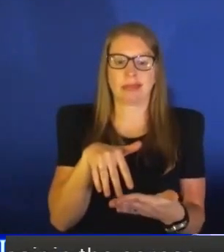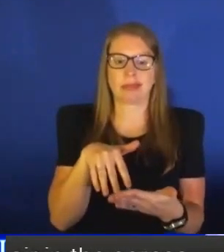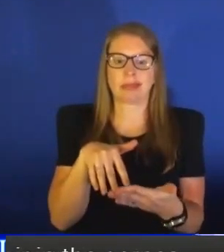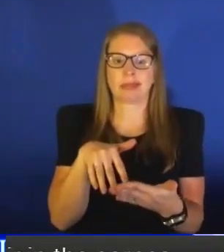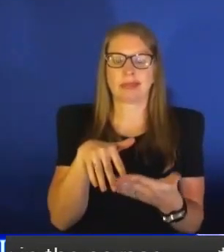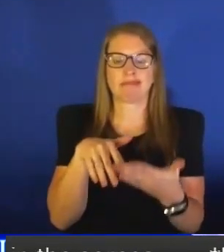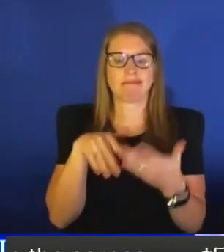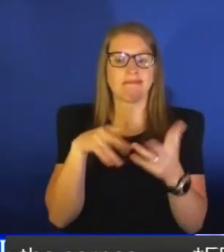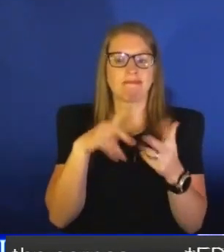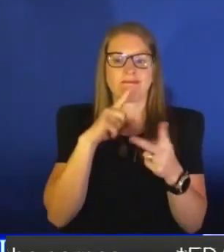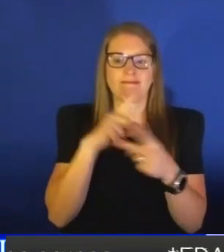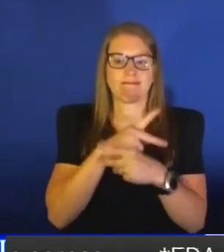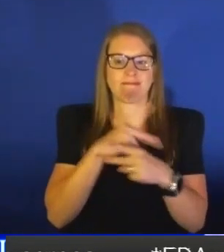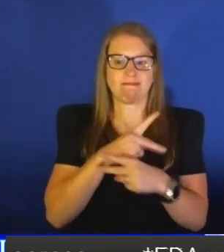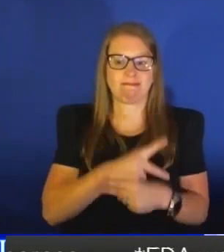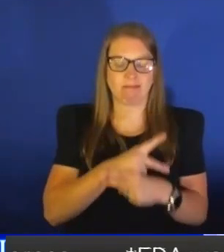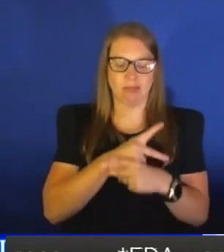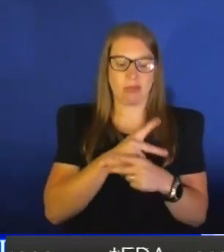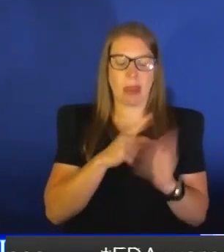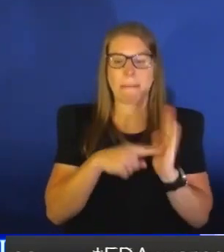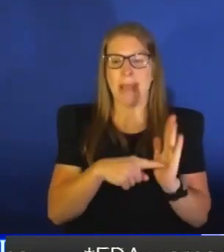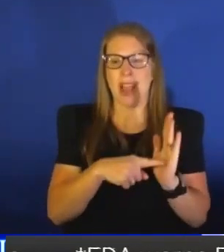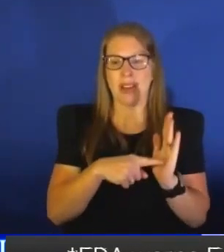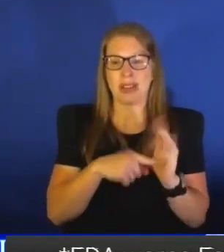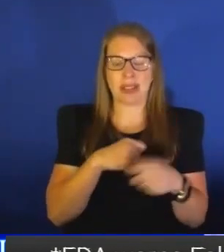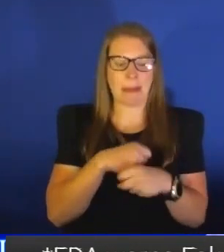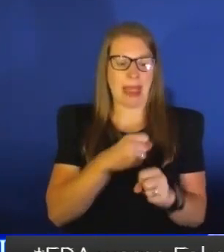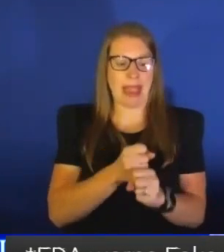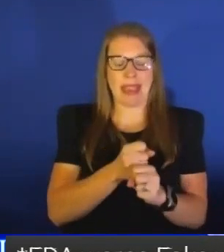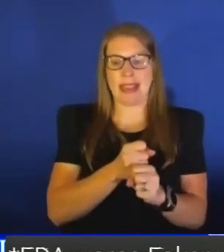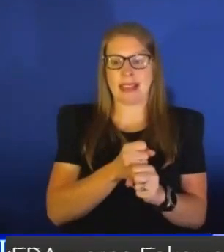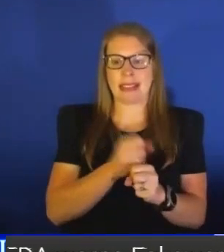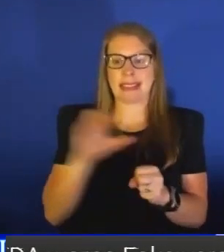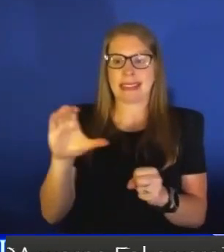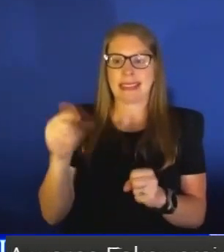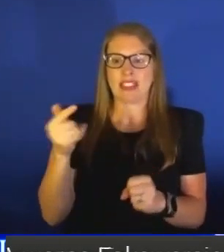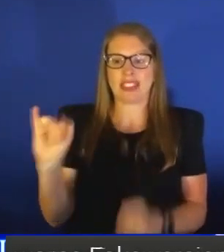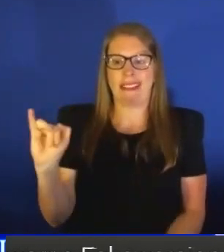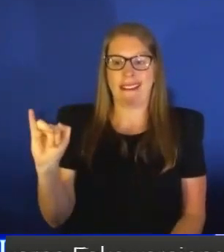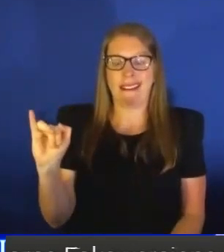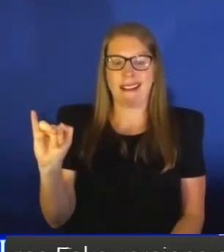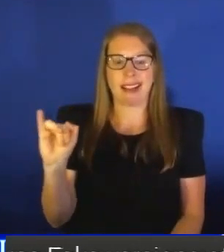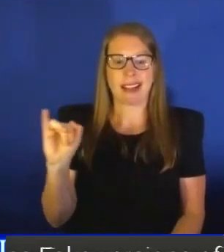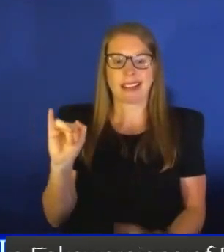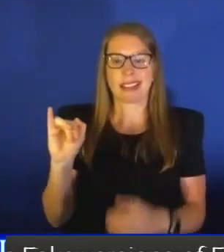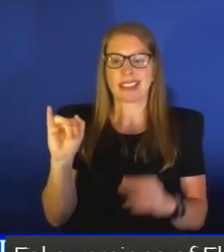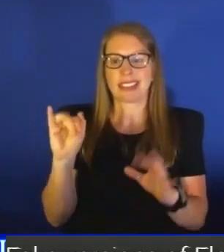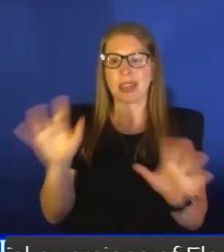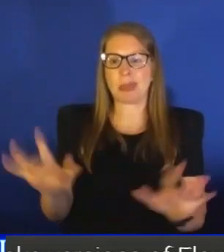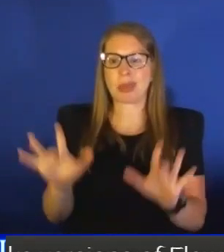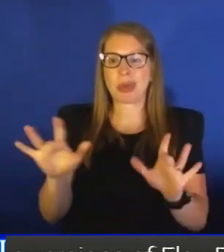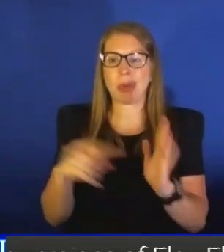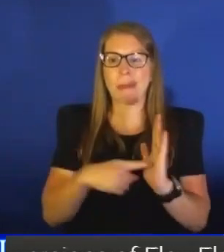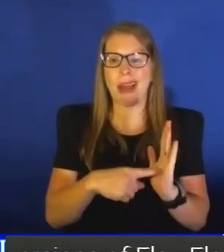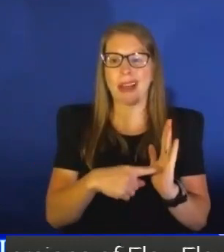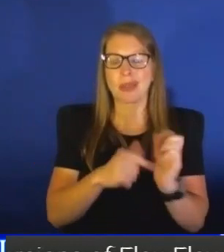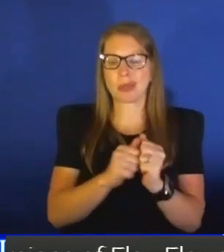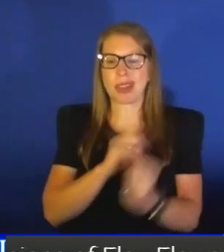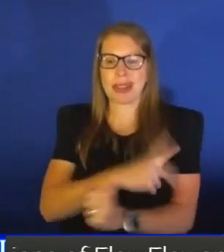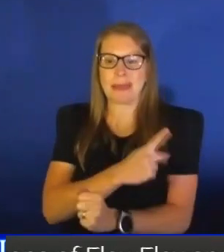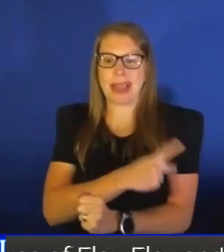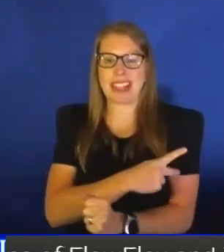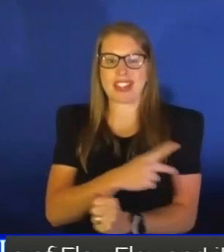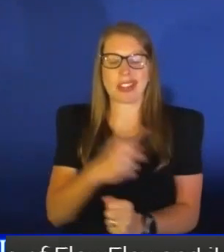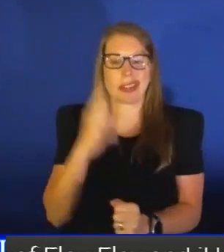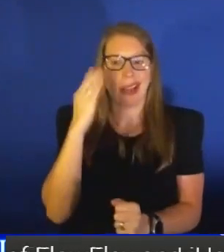computational models. So they've made these like CGI computer models with the patient heads as well